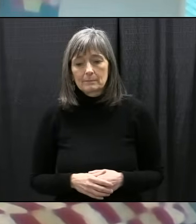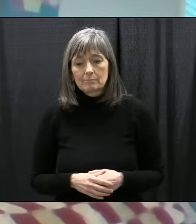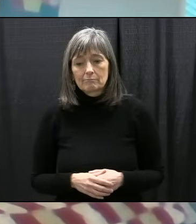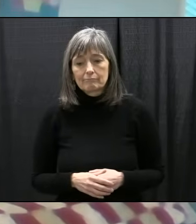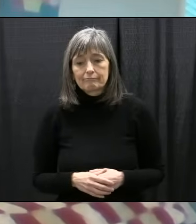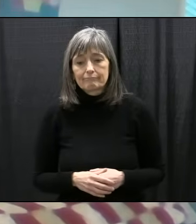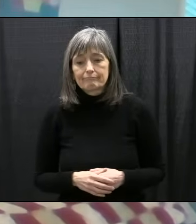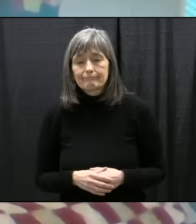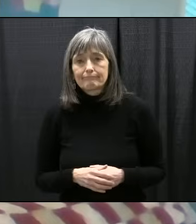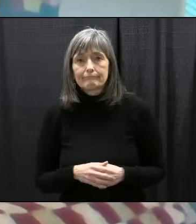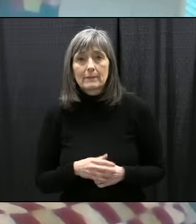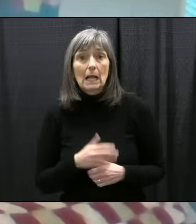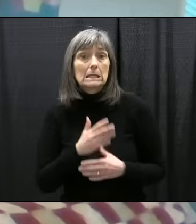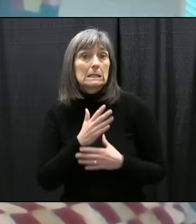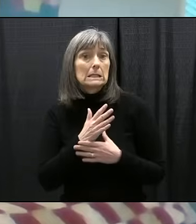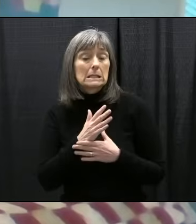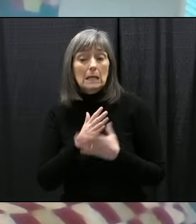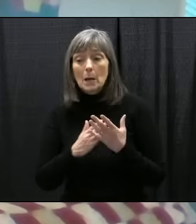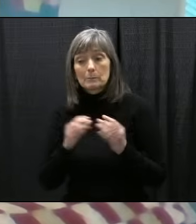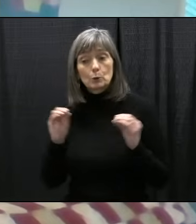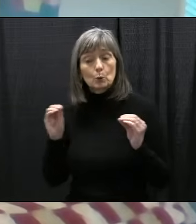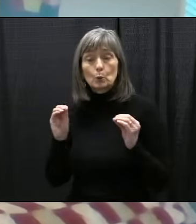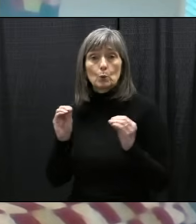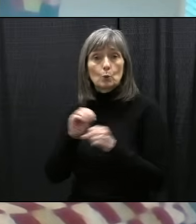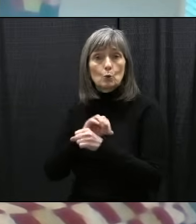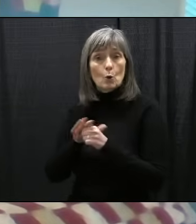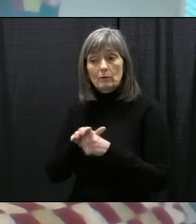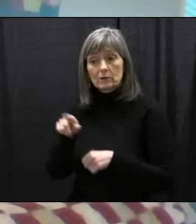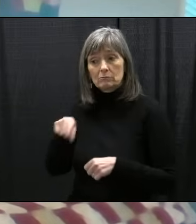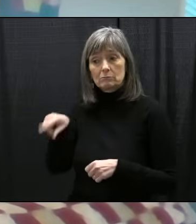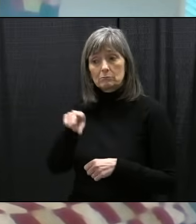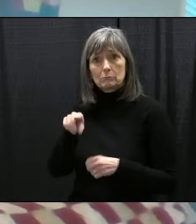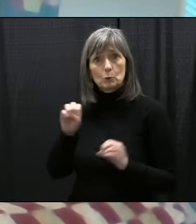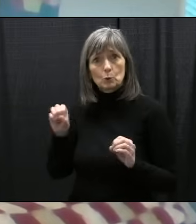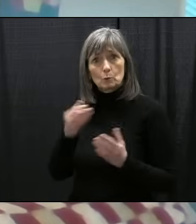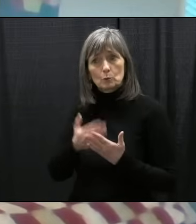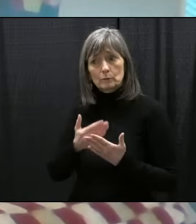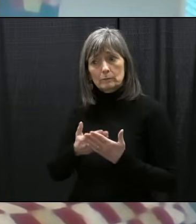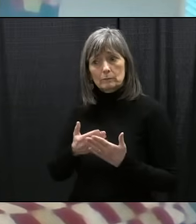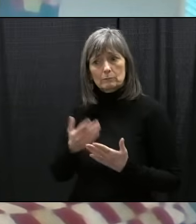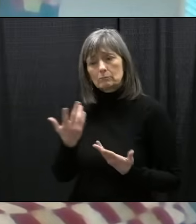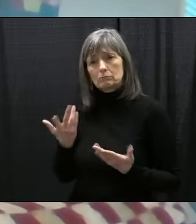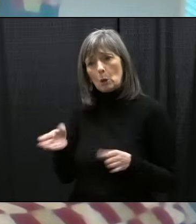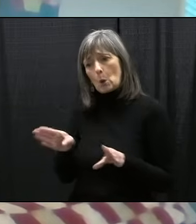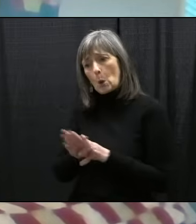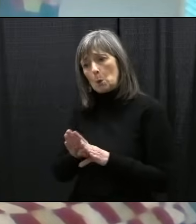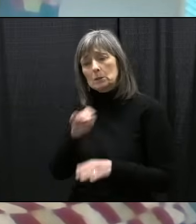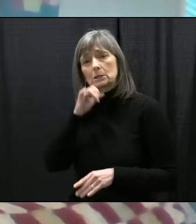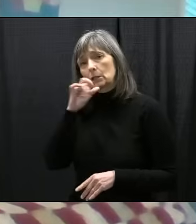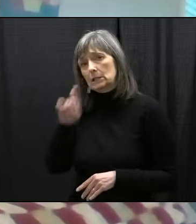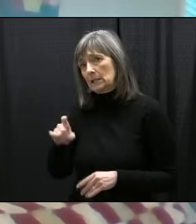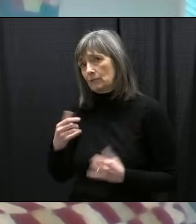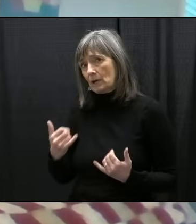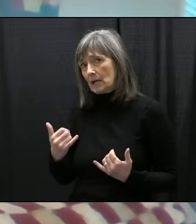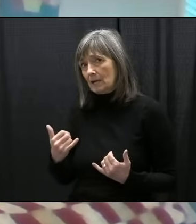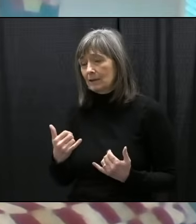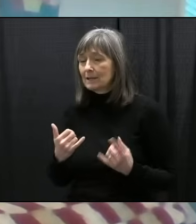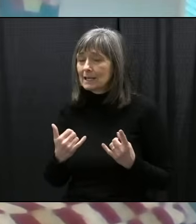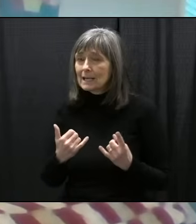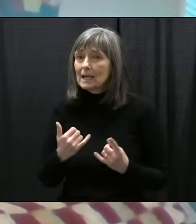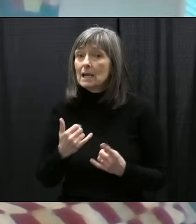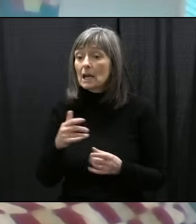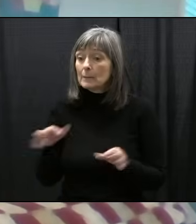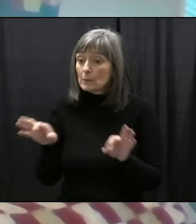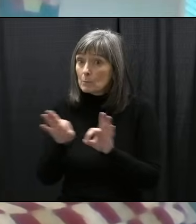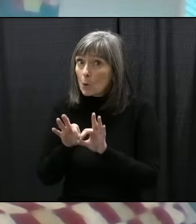this point, those that are not affected, we don't have evidence that we need to close these at this time. It's very important for